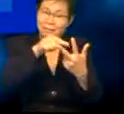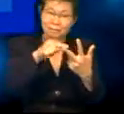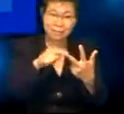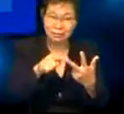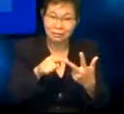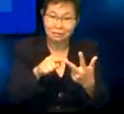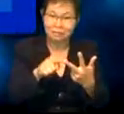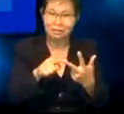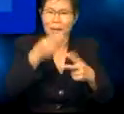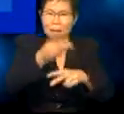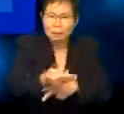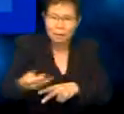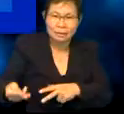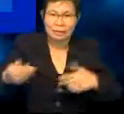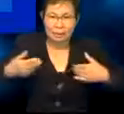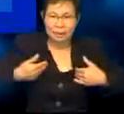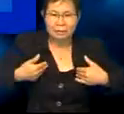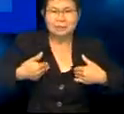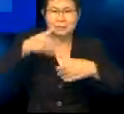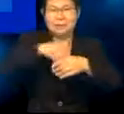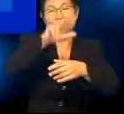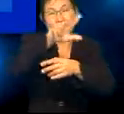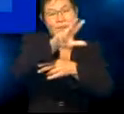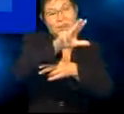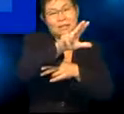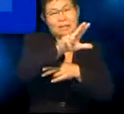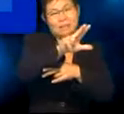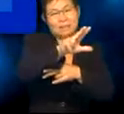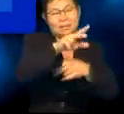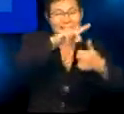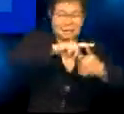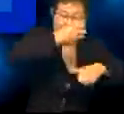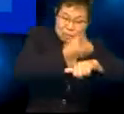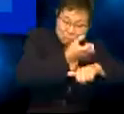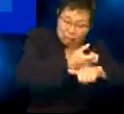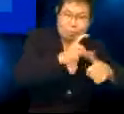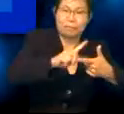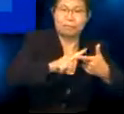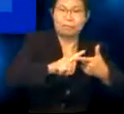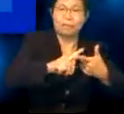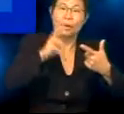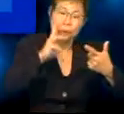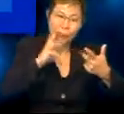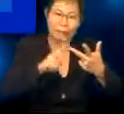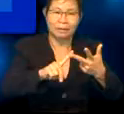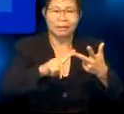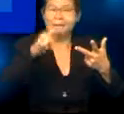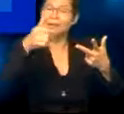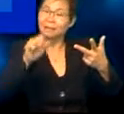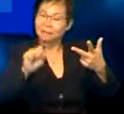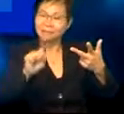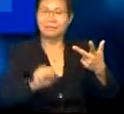You see, matter exists in 3 states. They are solids,